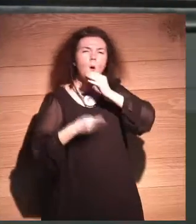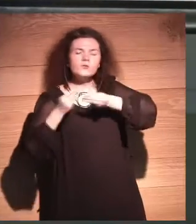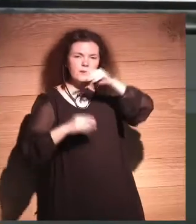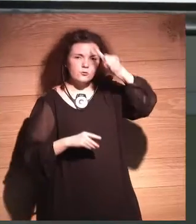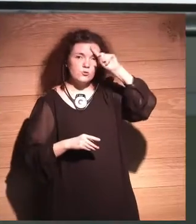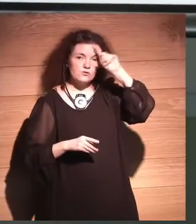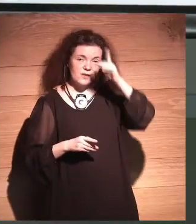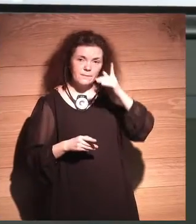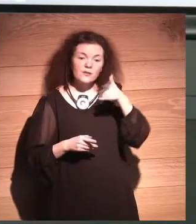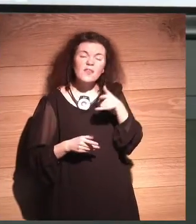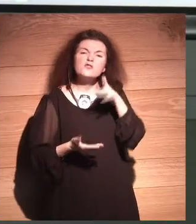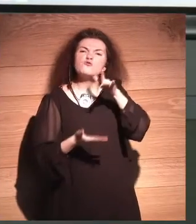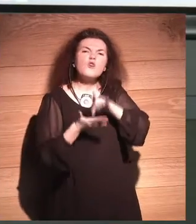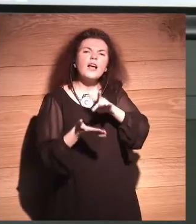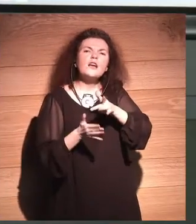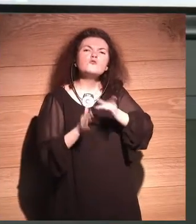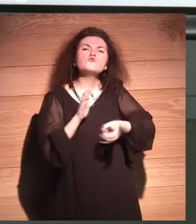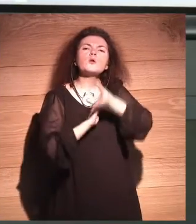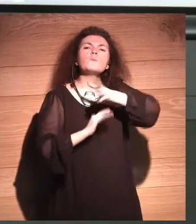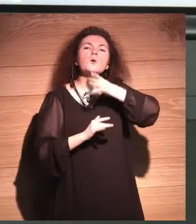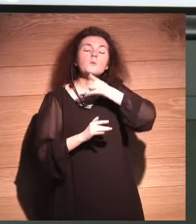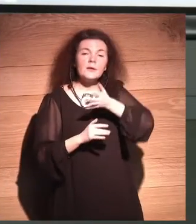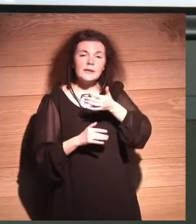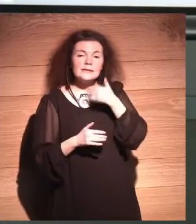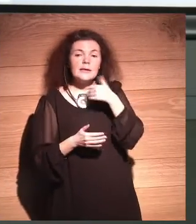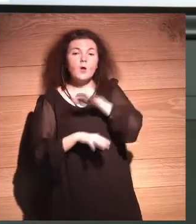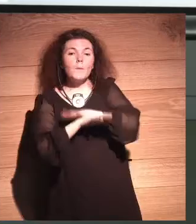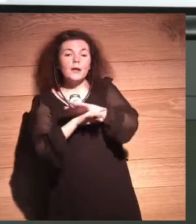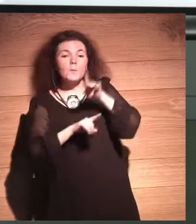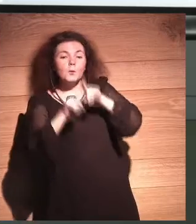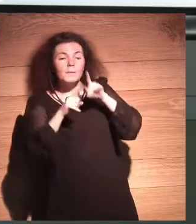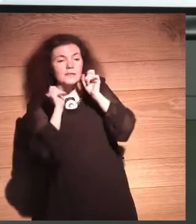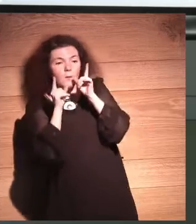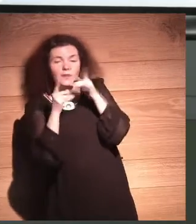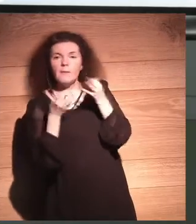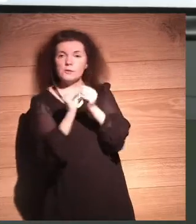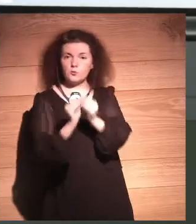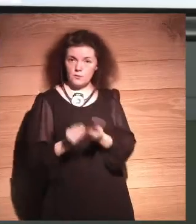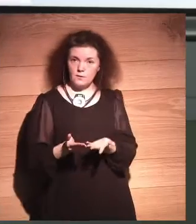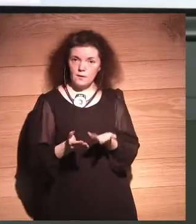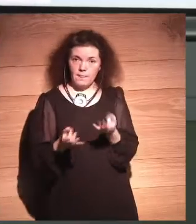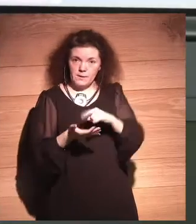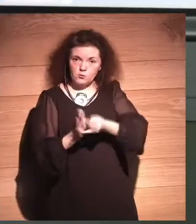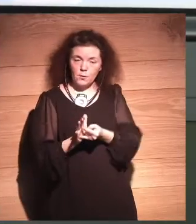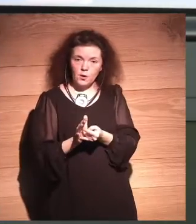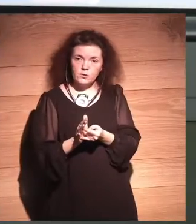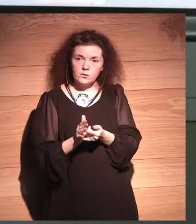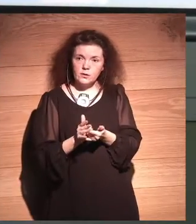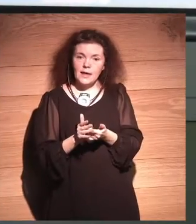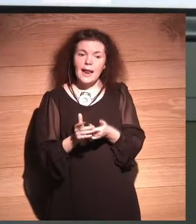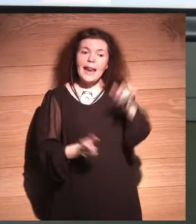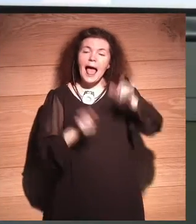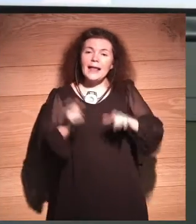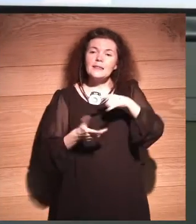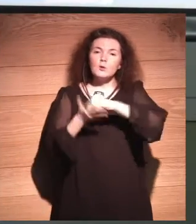I spot a problem, then government has to fix it. And for people who don't believe in the project of government, who don't believe that government